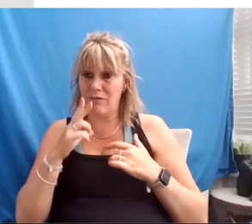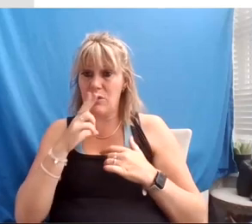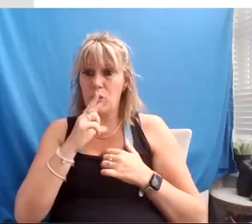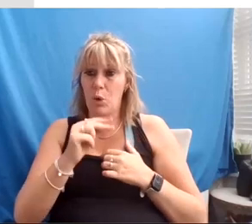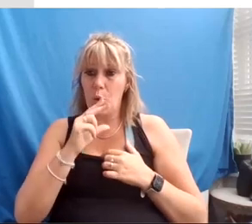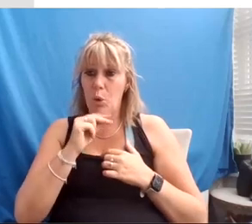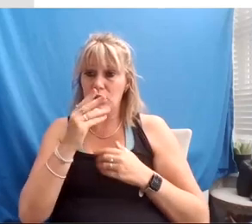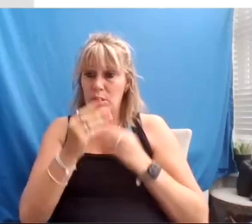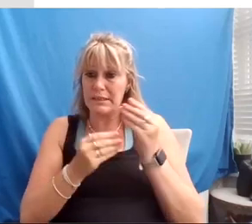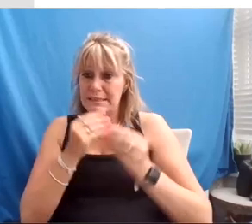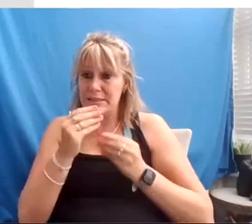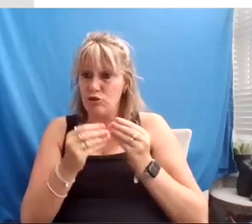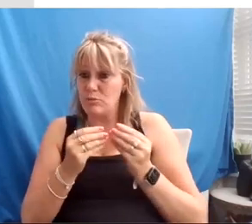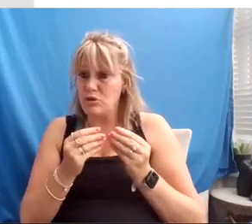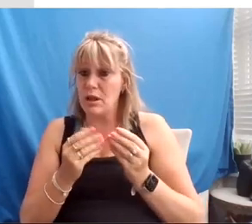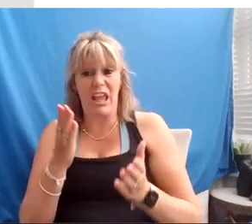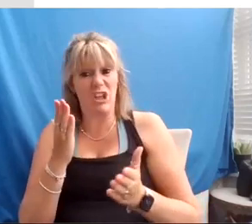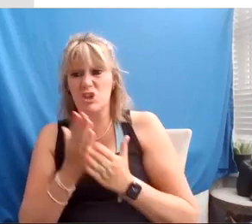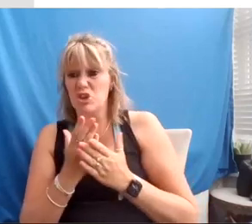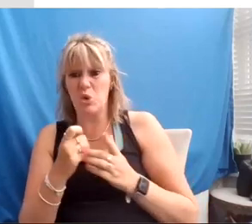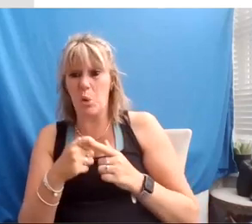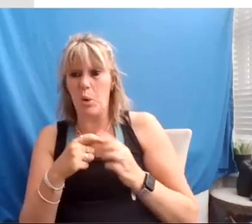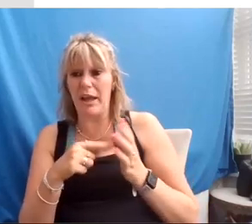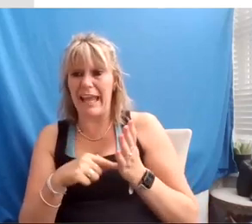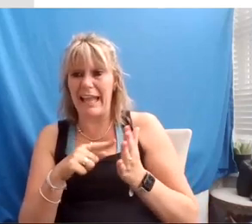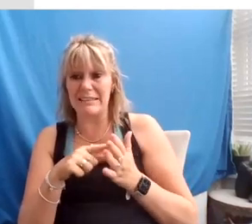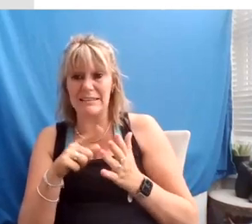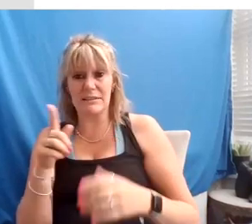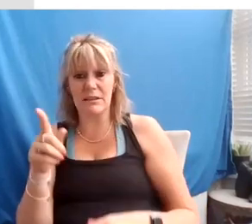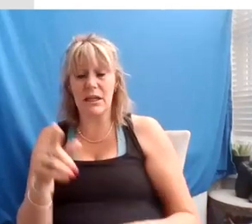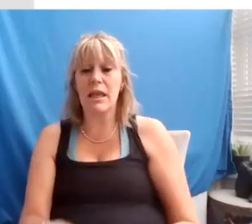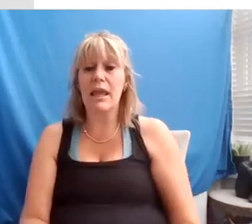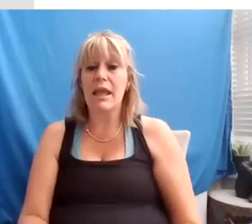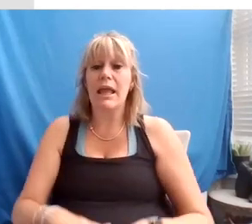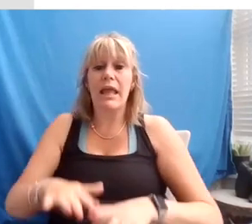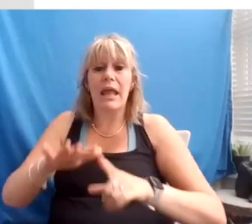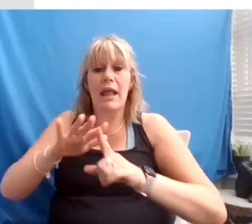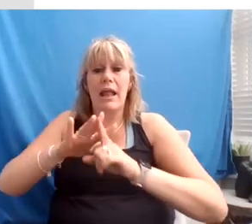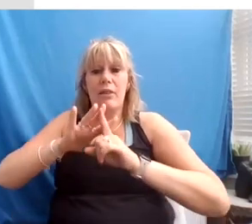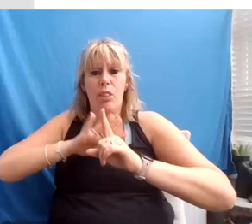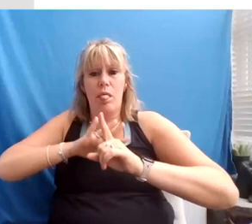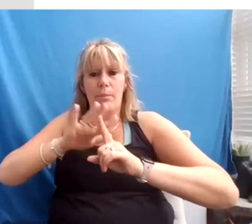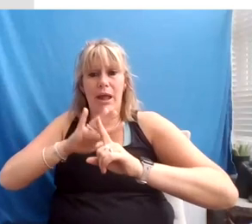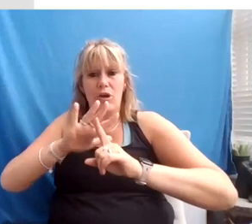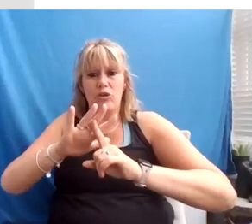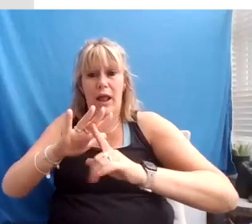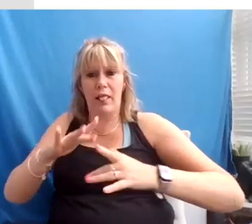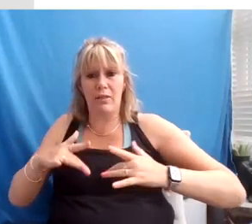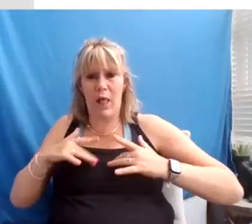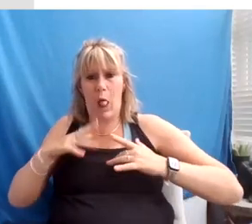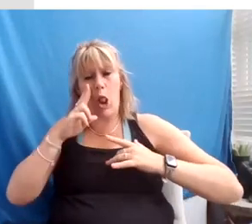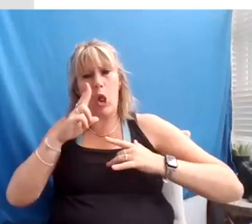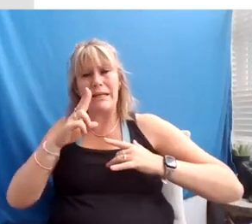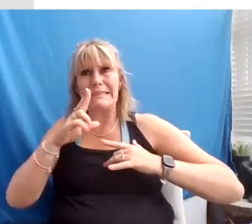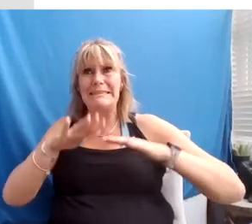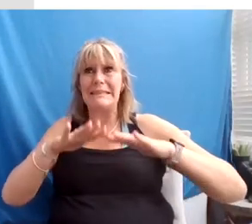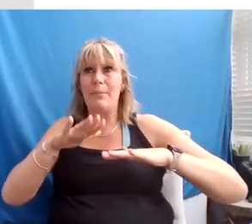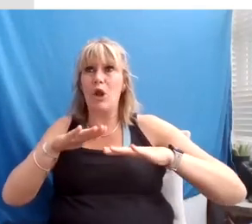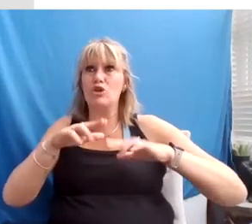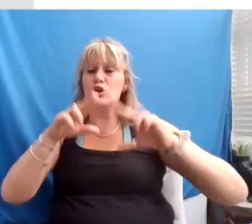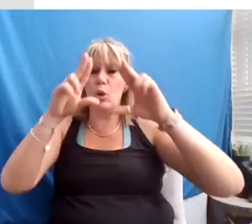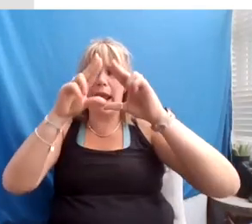Sure. So in the background, there's sort of, they almost look like leaf shapes in